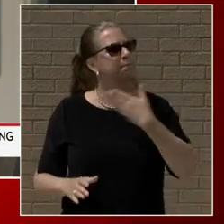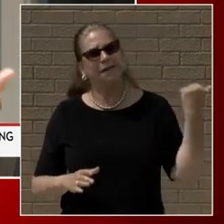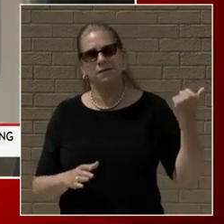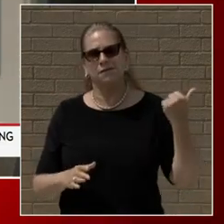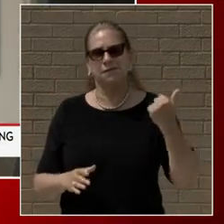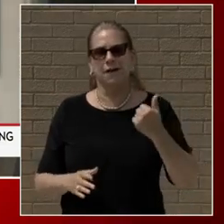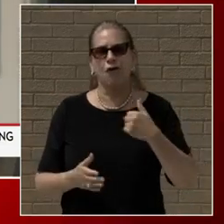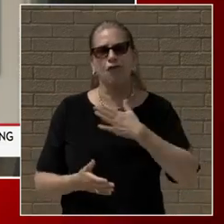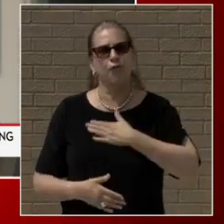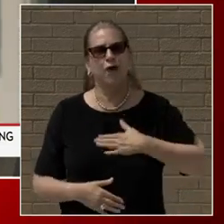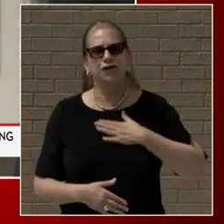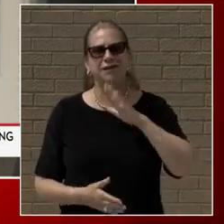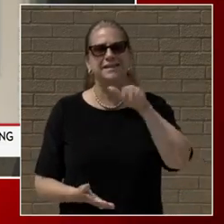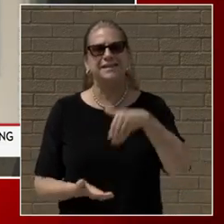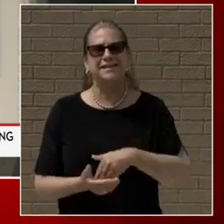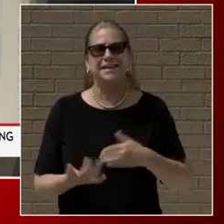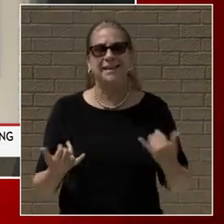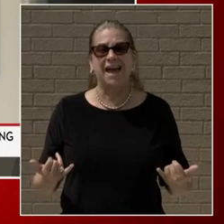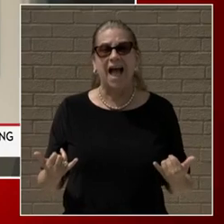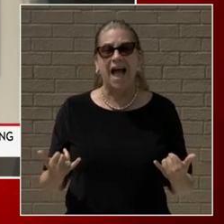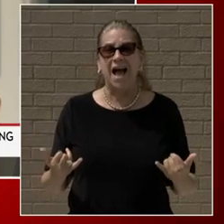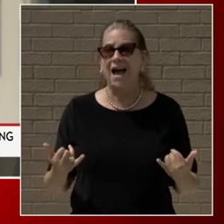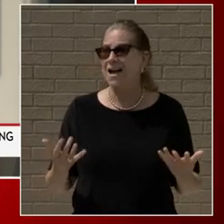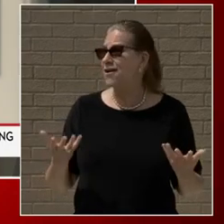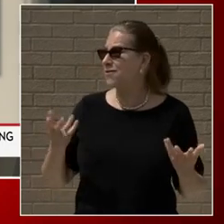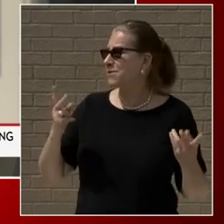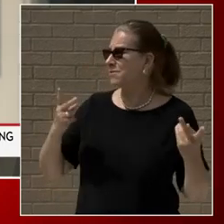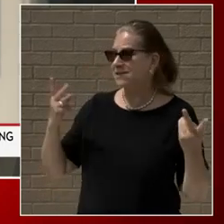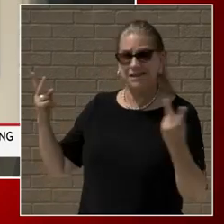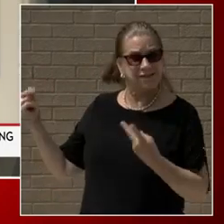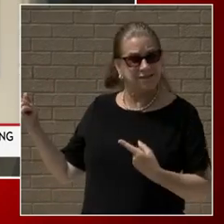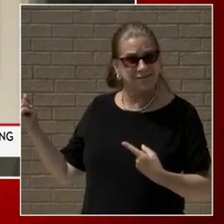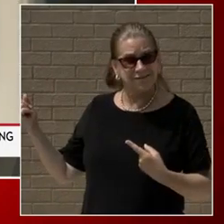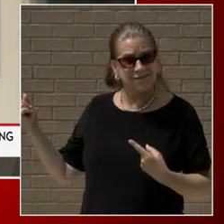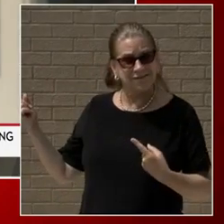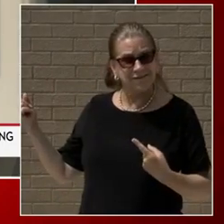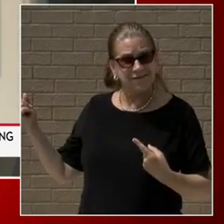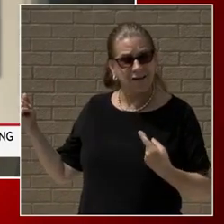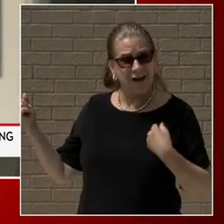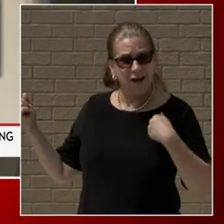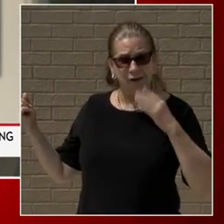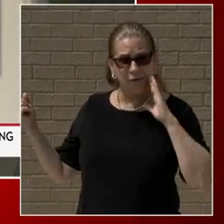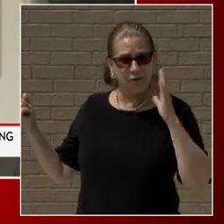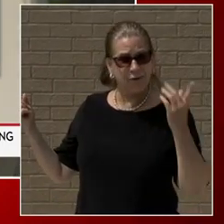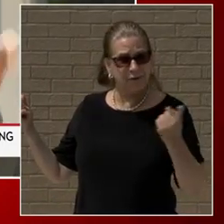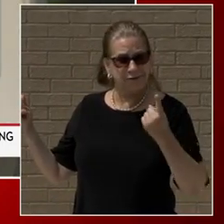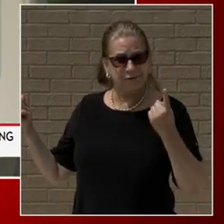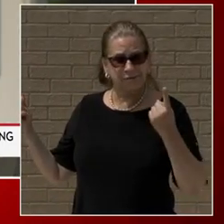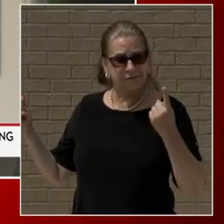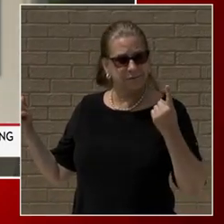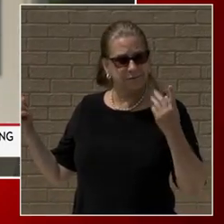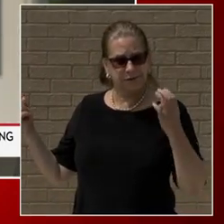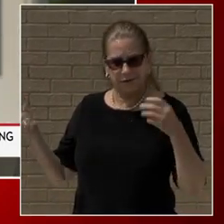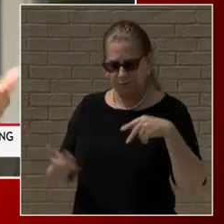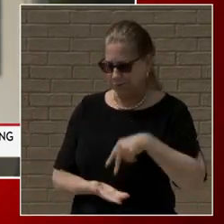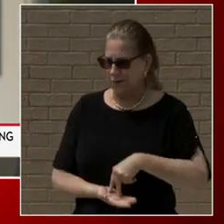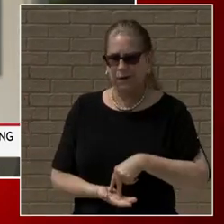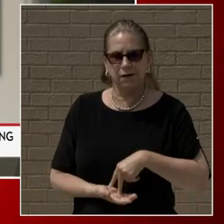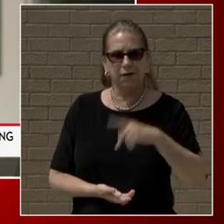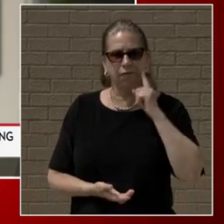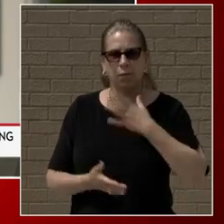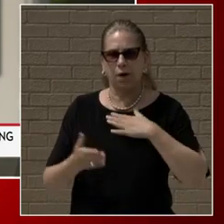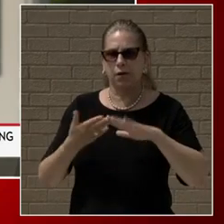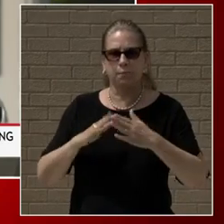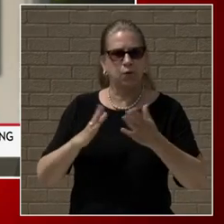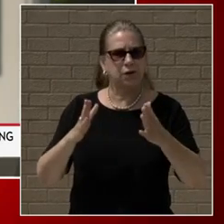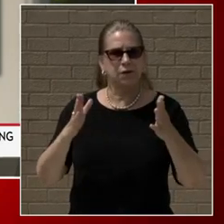That center many can call their own. I believe that I will always be indebted to my community, and I'm truly thankful that my community loves